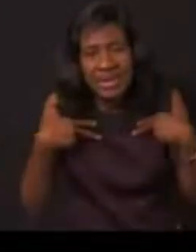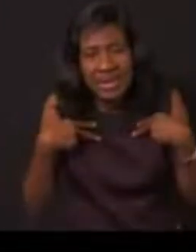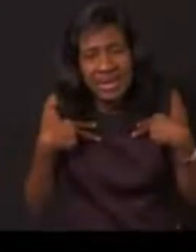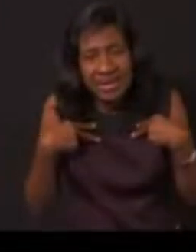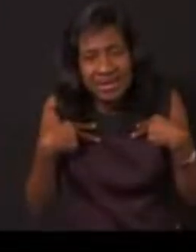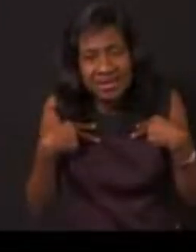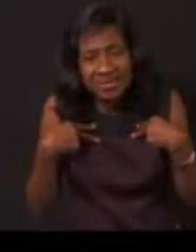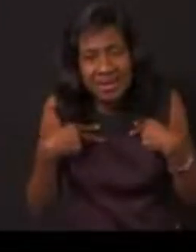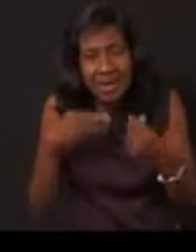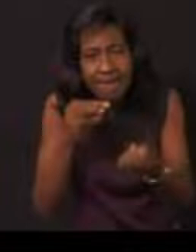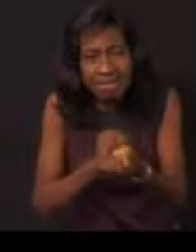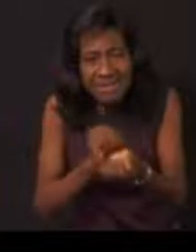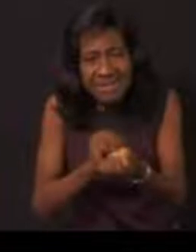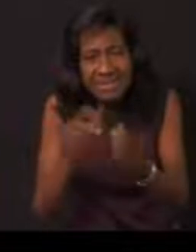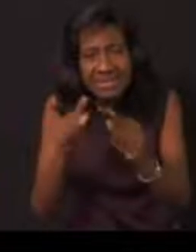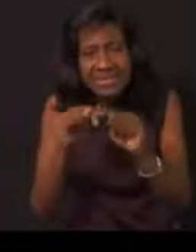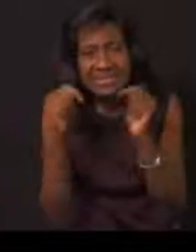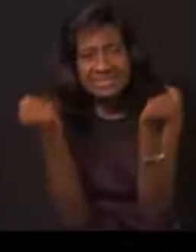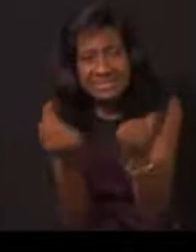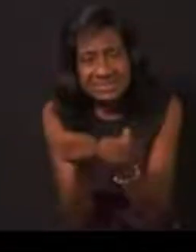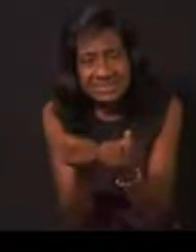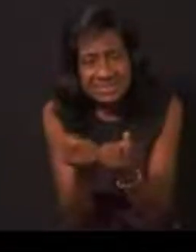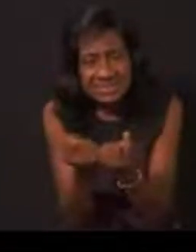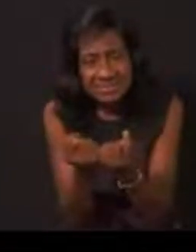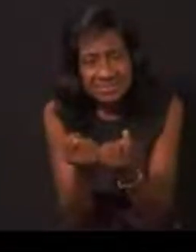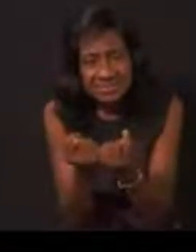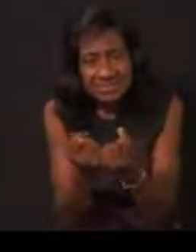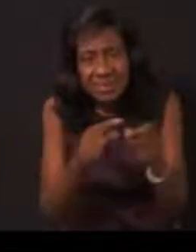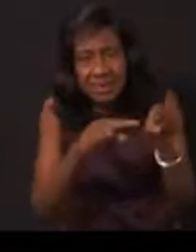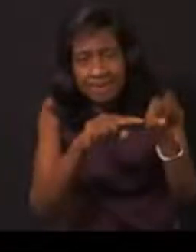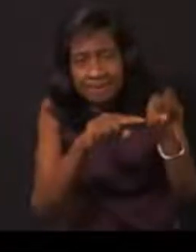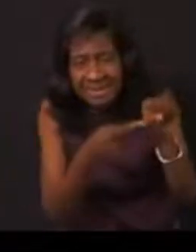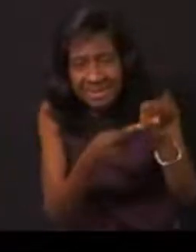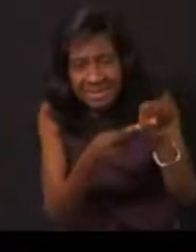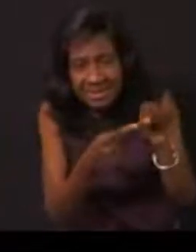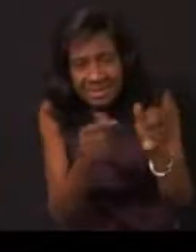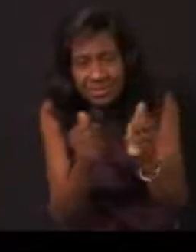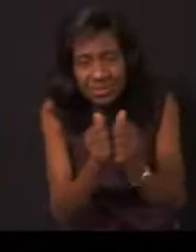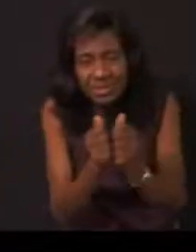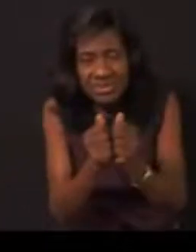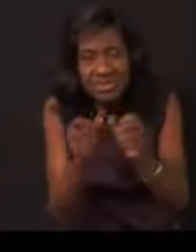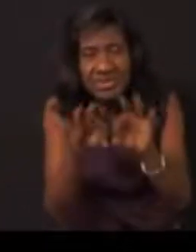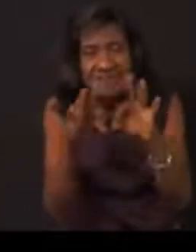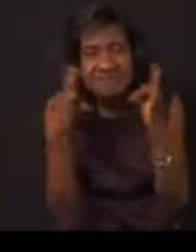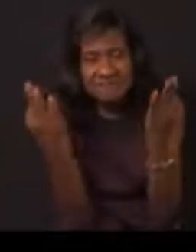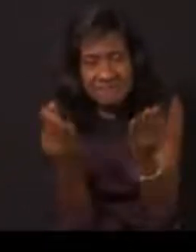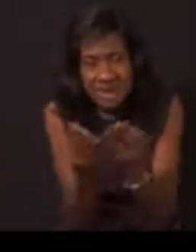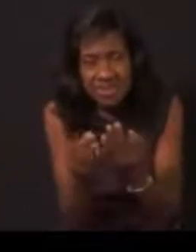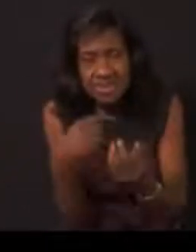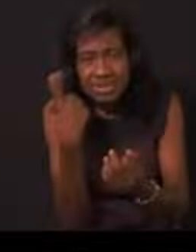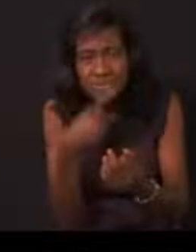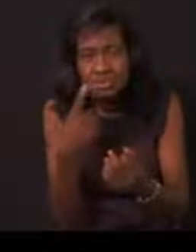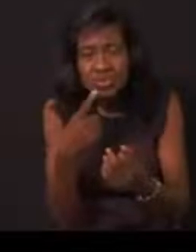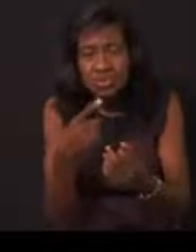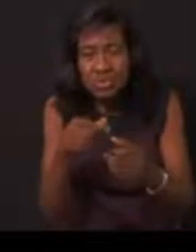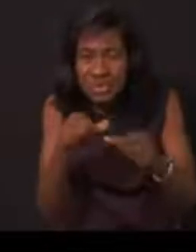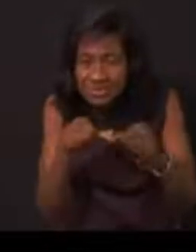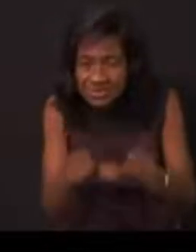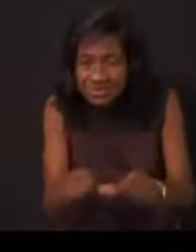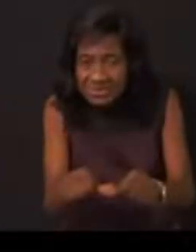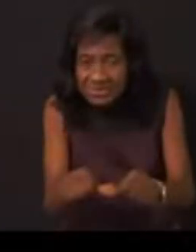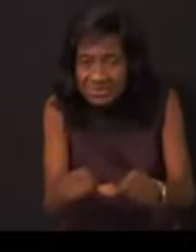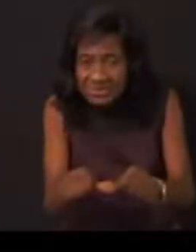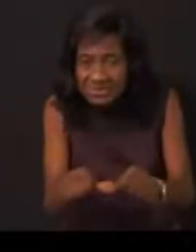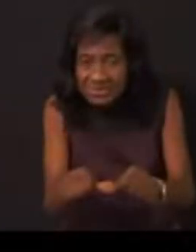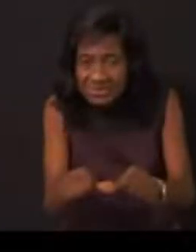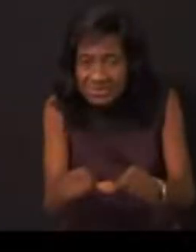a medical team setting up a small pilot this weekend for families who were isolated as a result of exposure